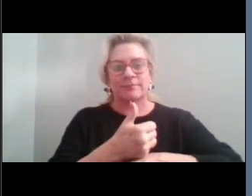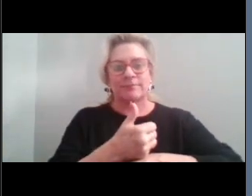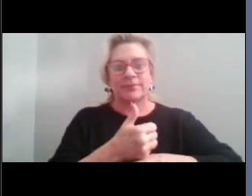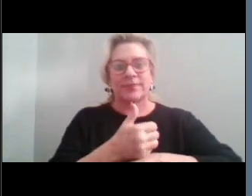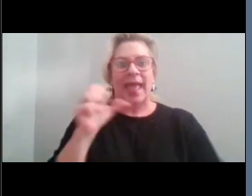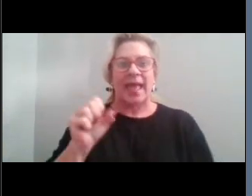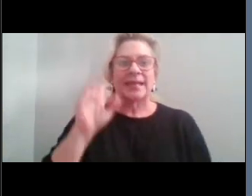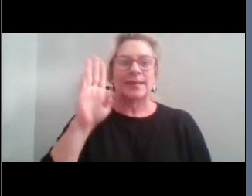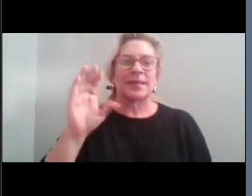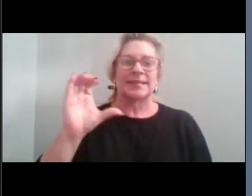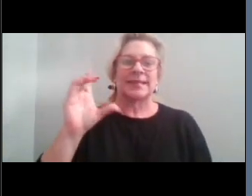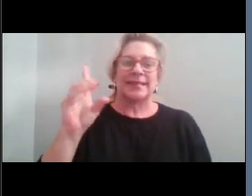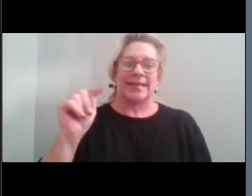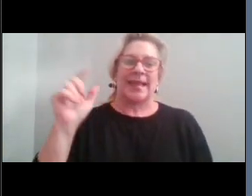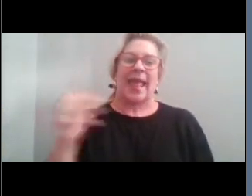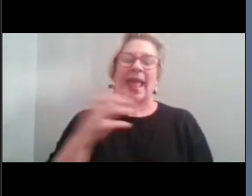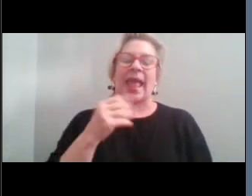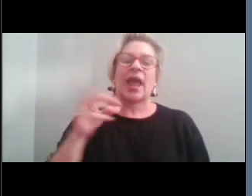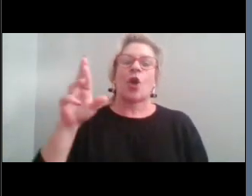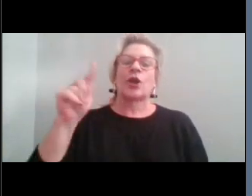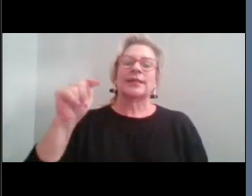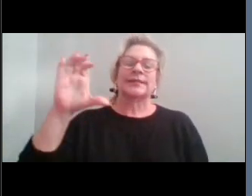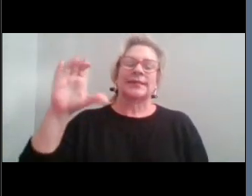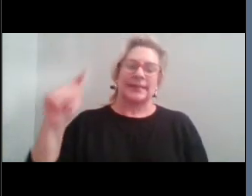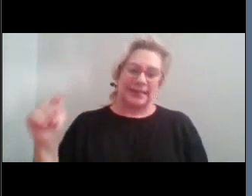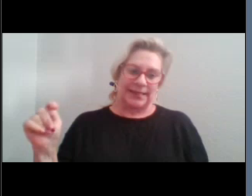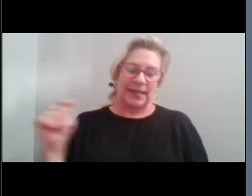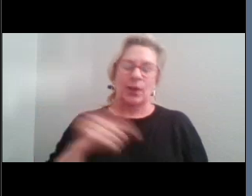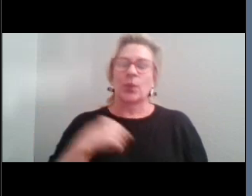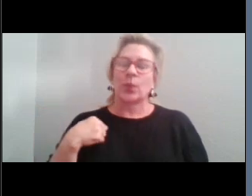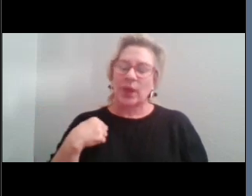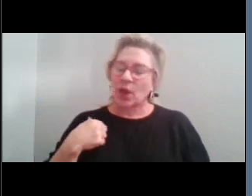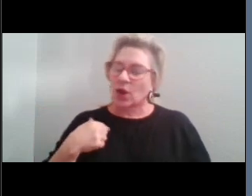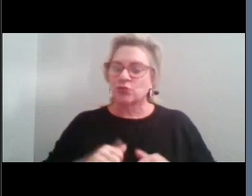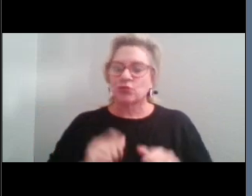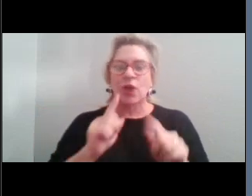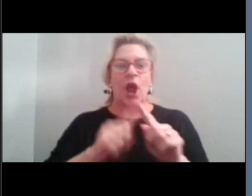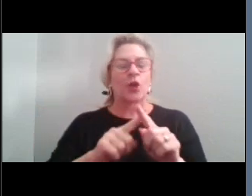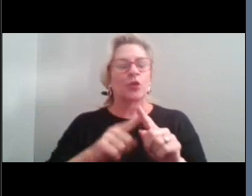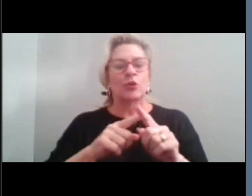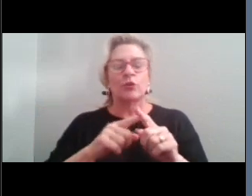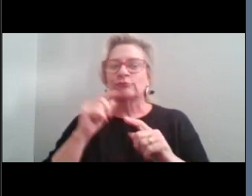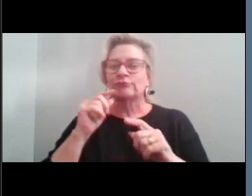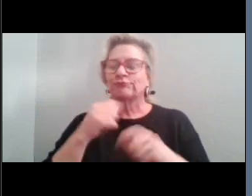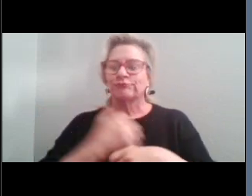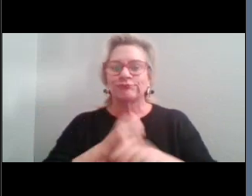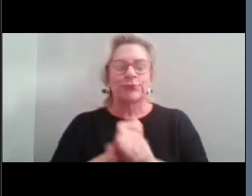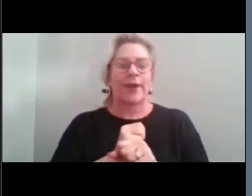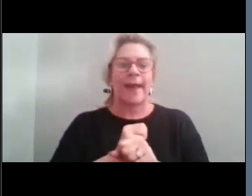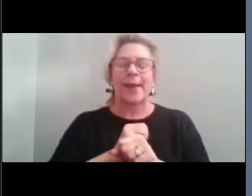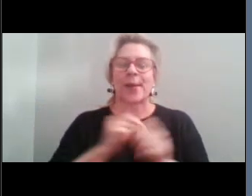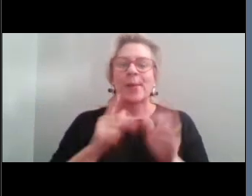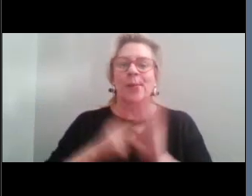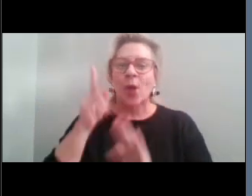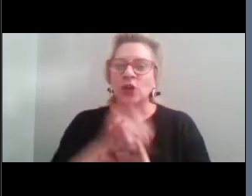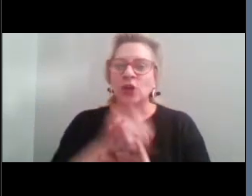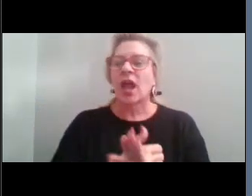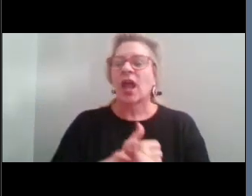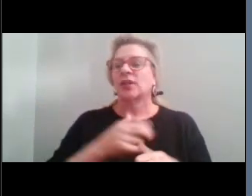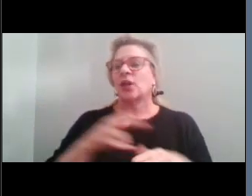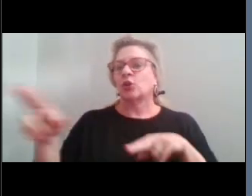SB, CTA, and RCTC are leading the way by delivering capital projects, passenger rail and transit service to